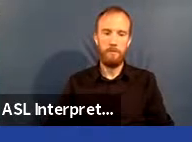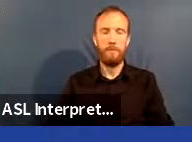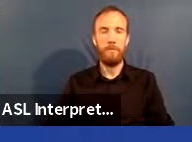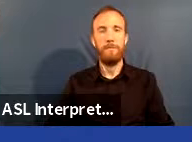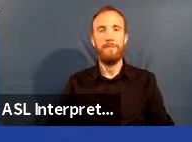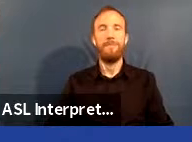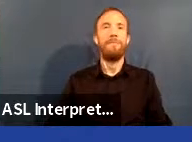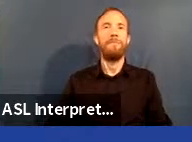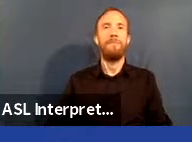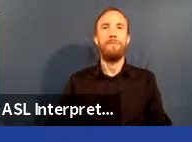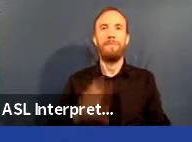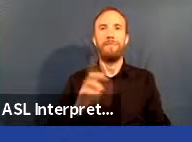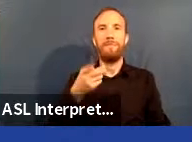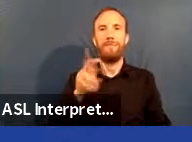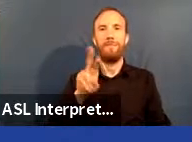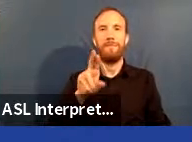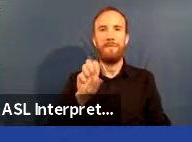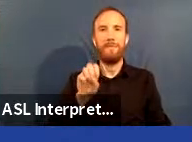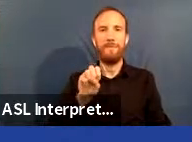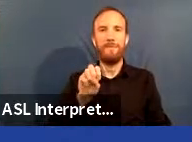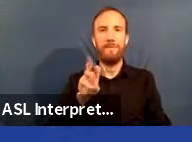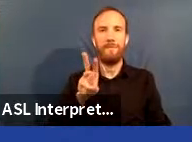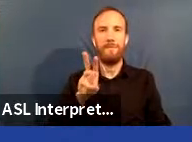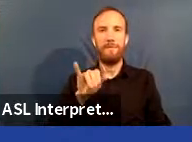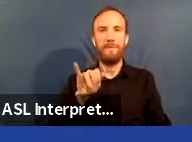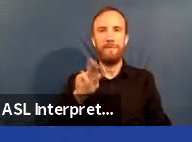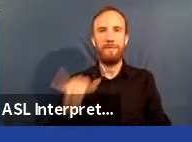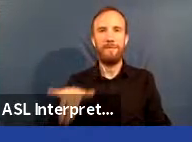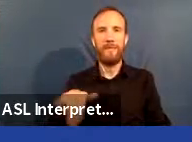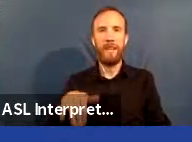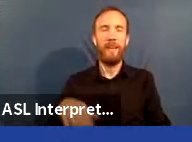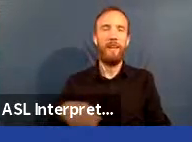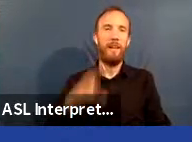Okay, well, thank you all for joining us this afternoon.